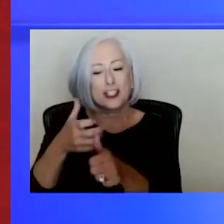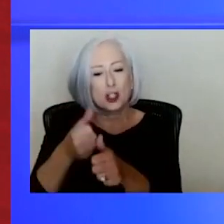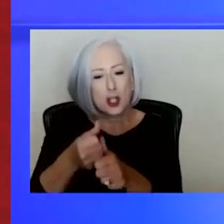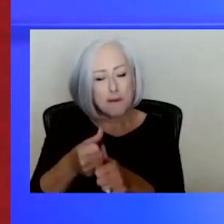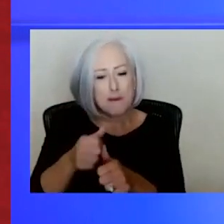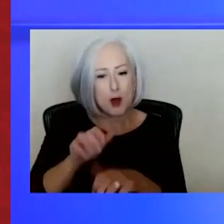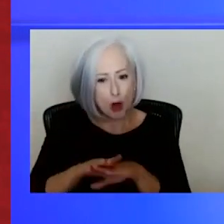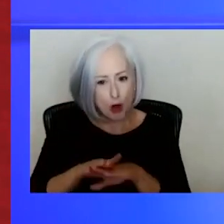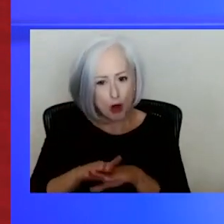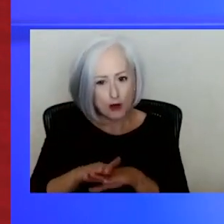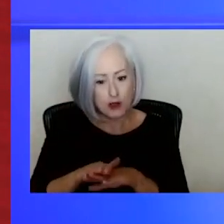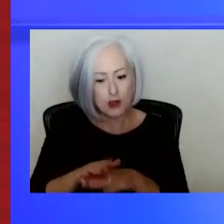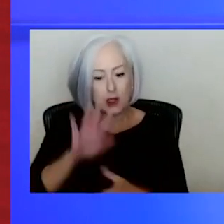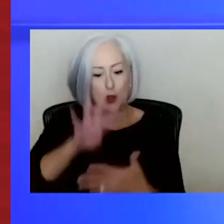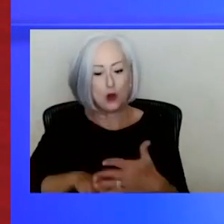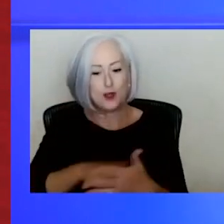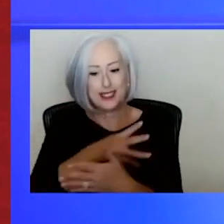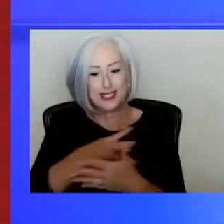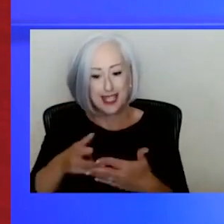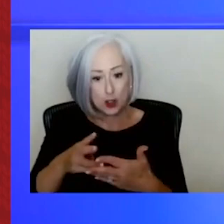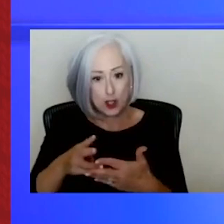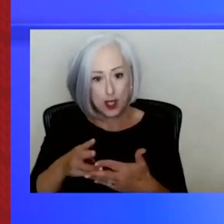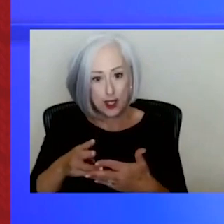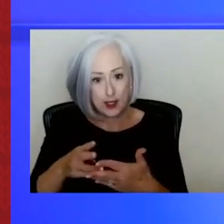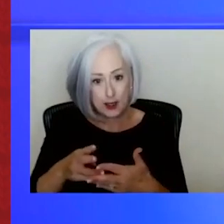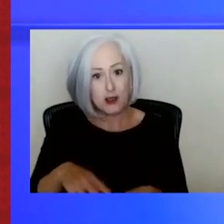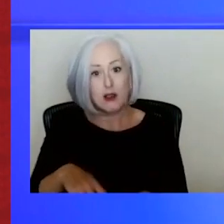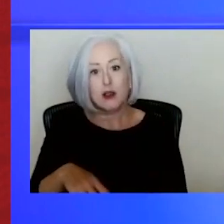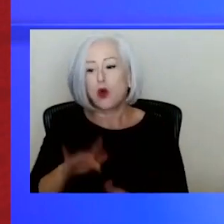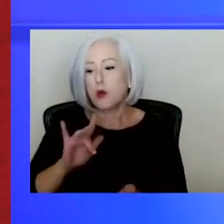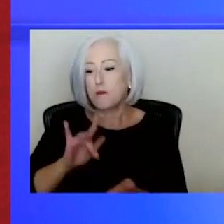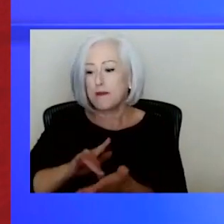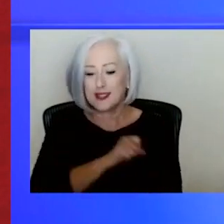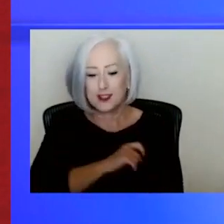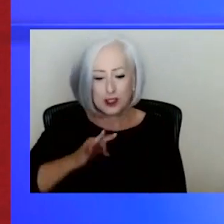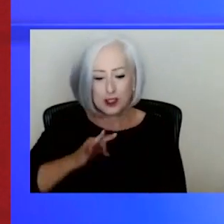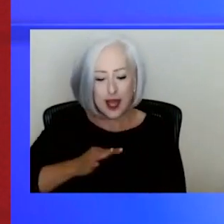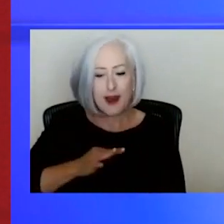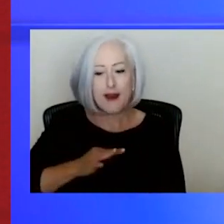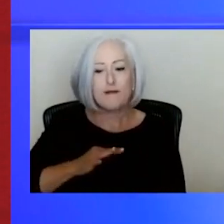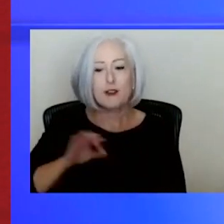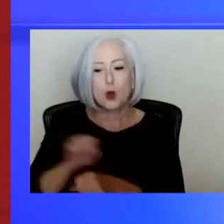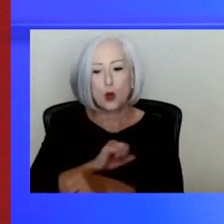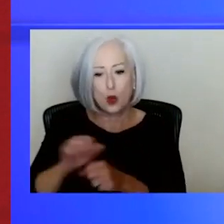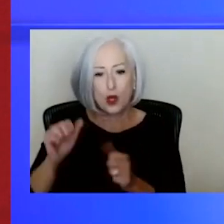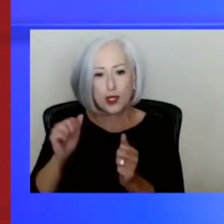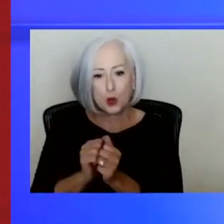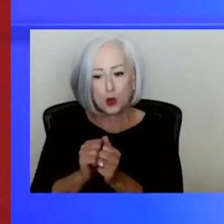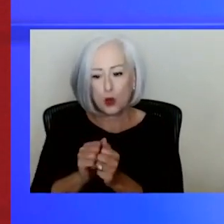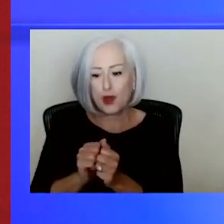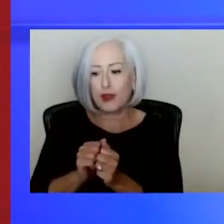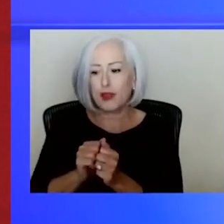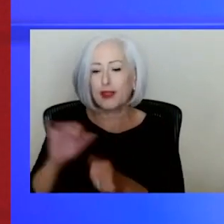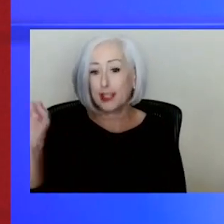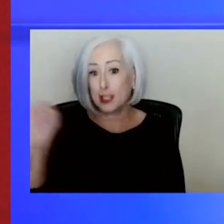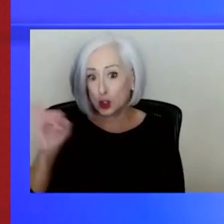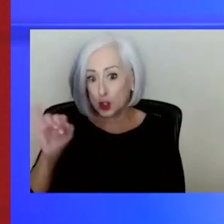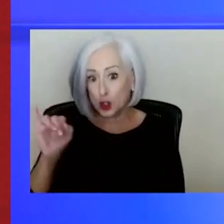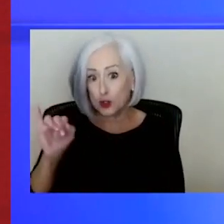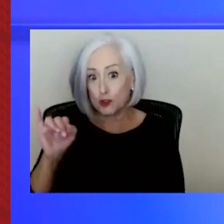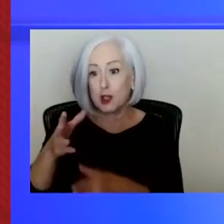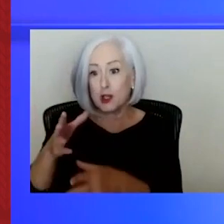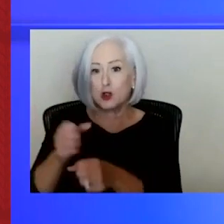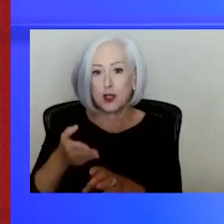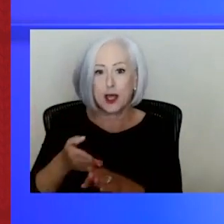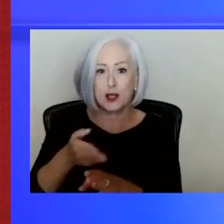scheduling people, our registration people, our medical staff are working with the insurance industries in getting pre-authorization in advance of these